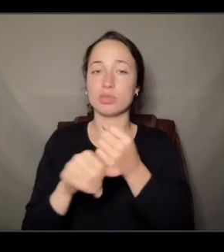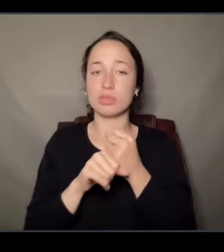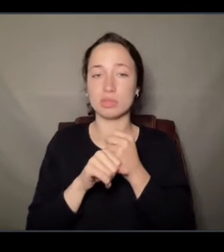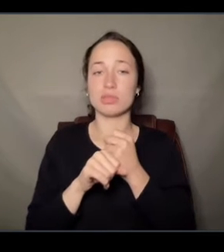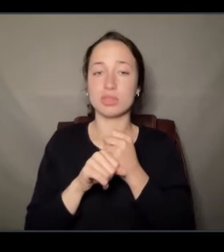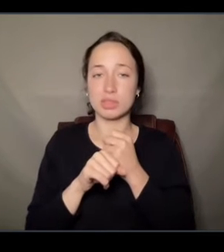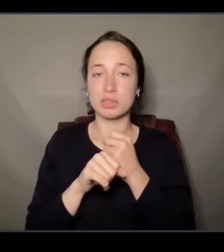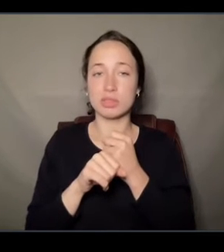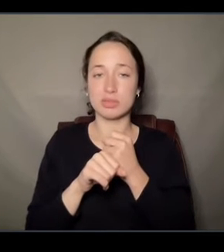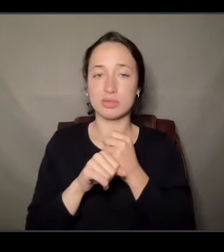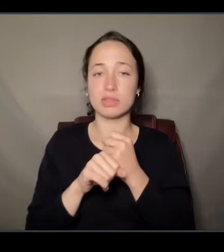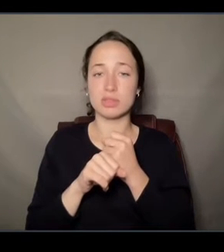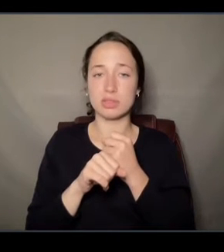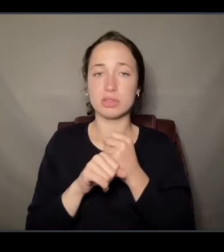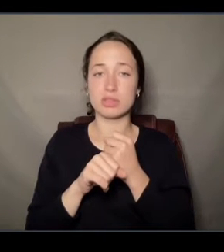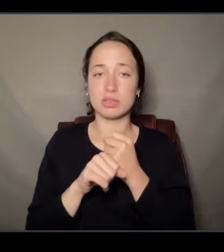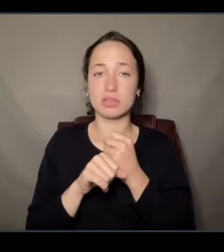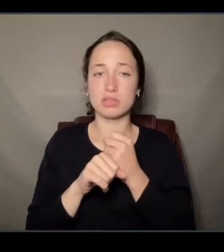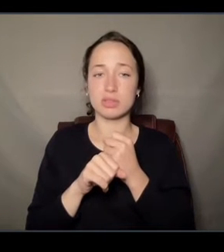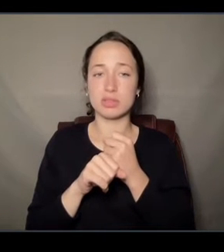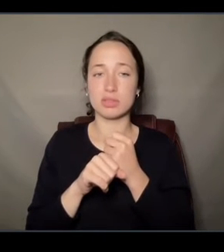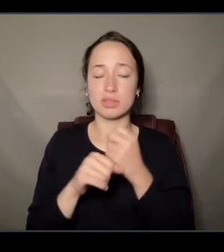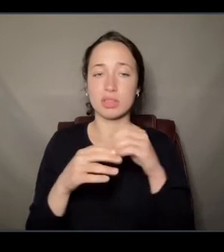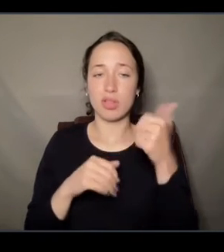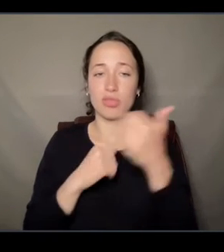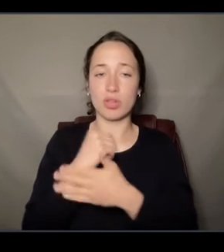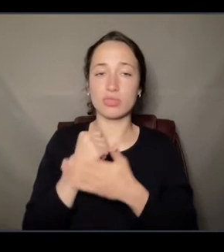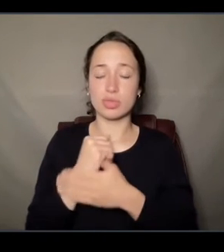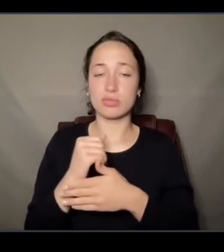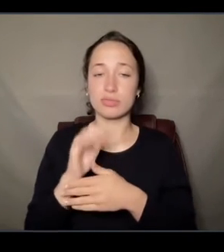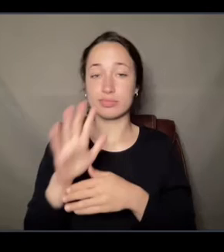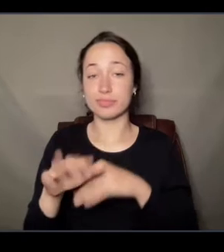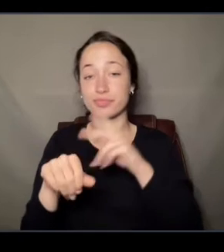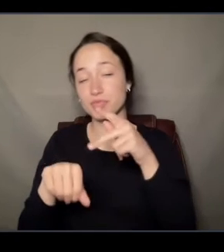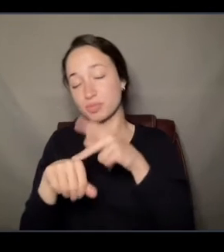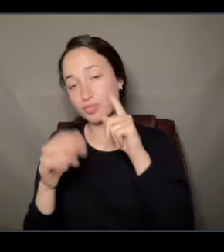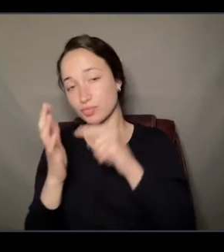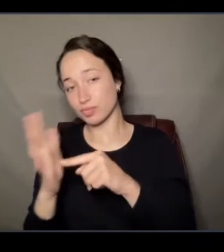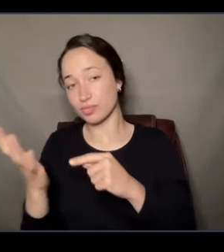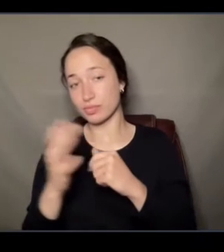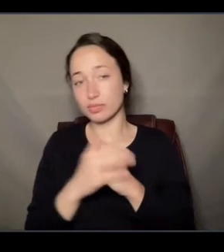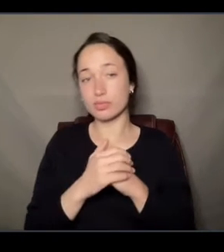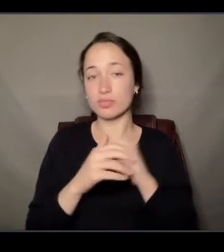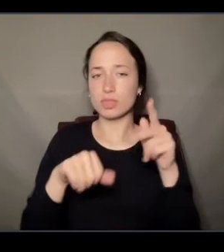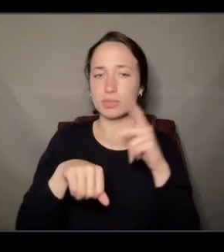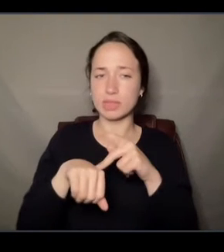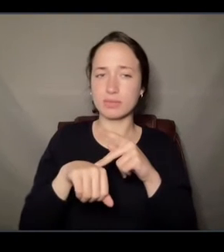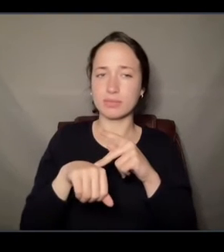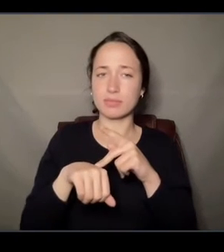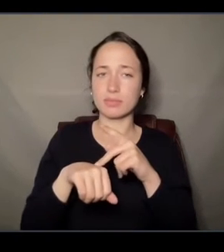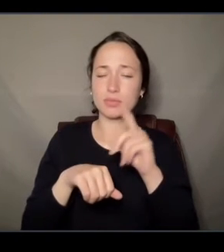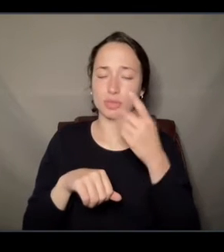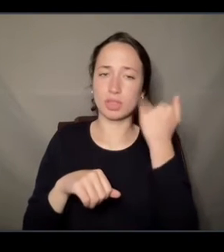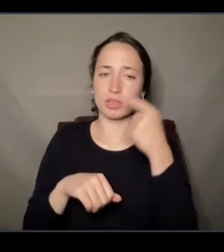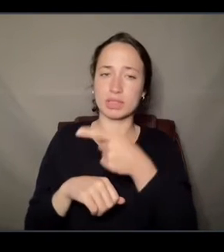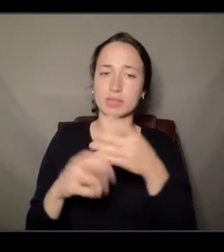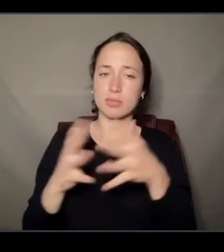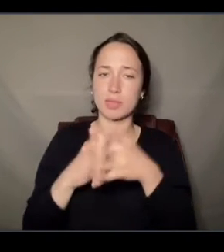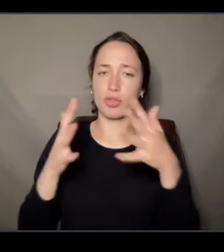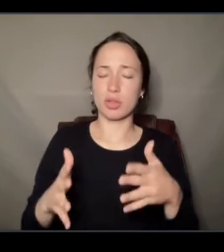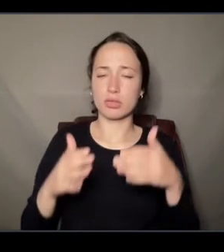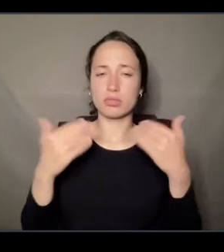the treatment a Black man received in another country, in this case, the Philippines, because